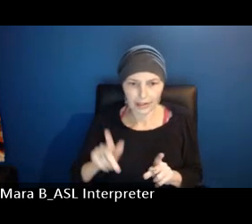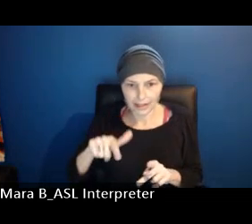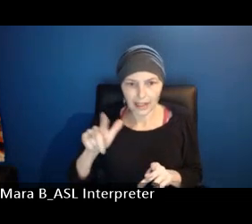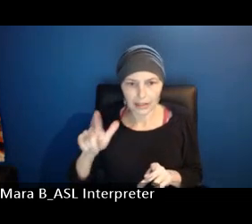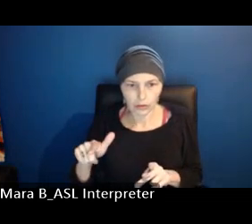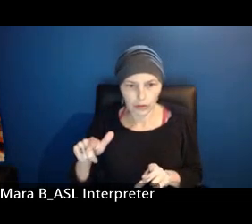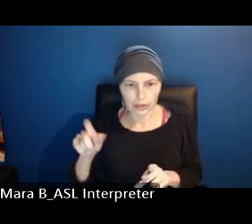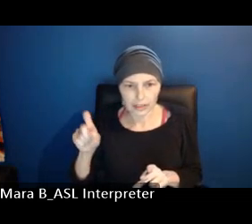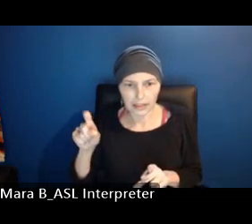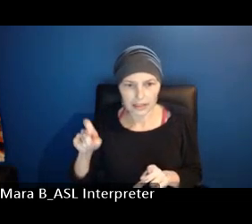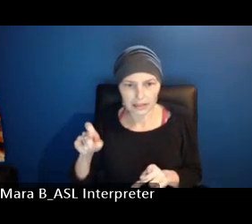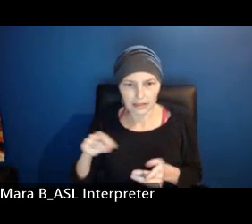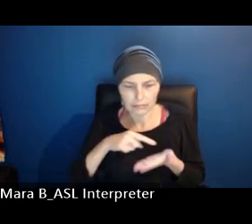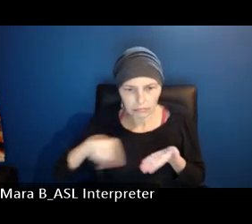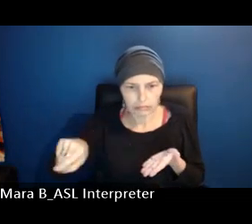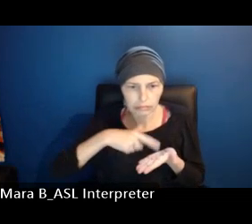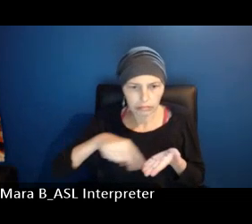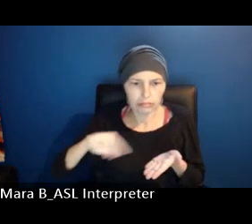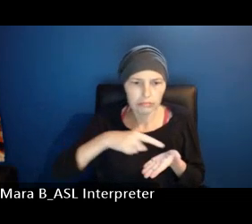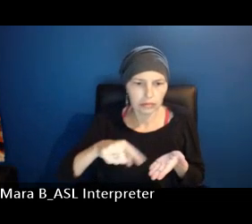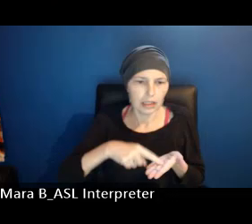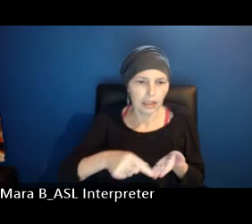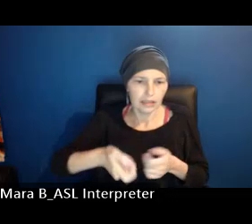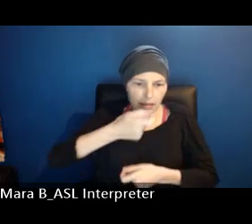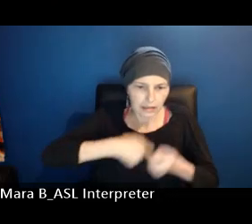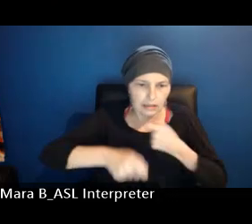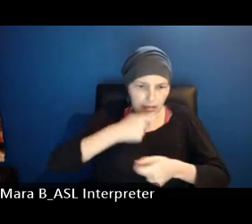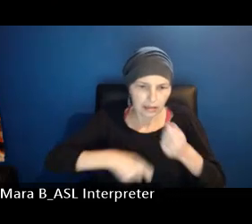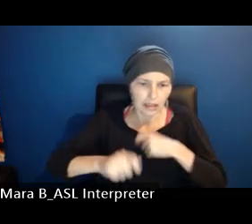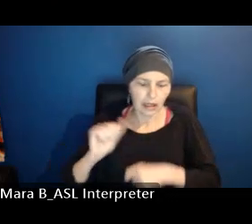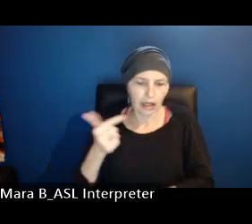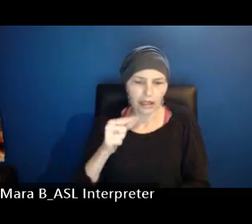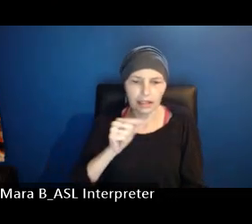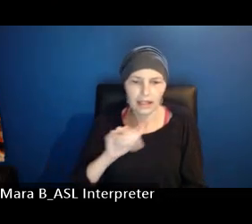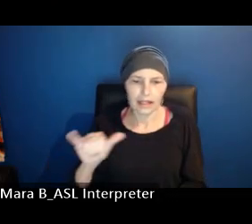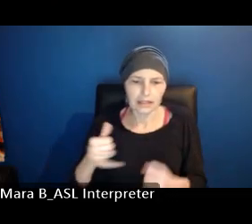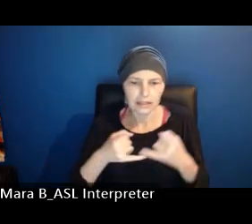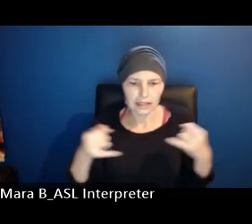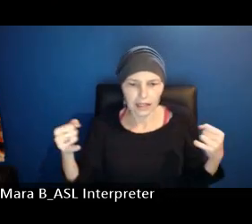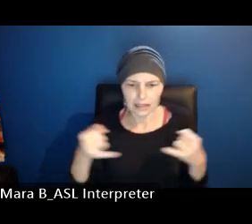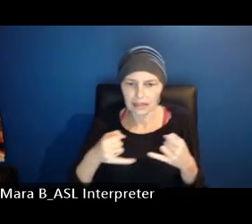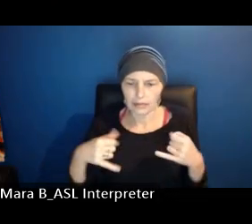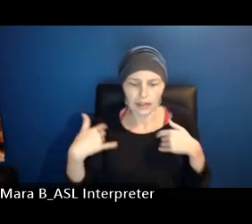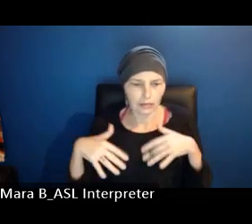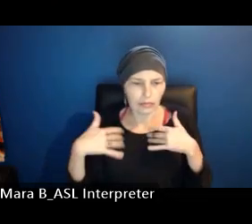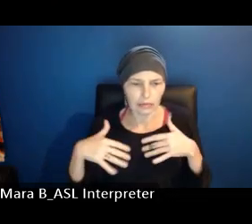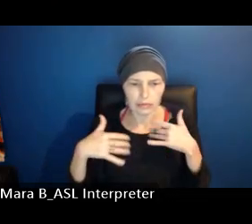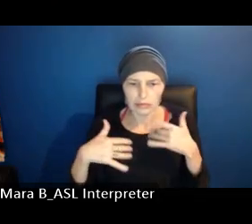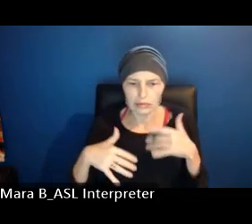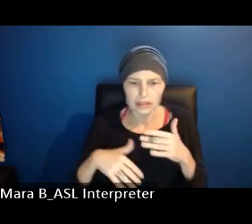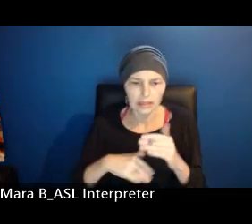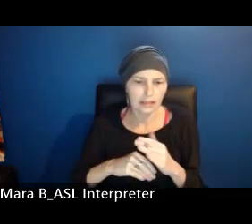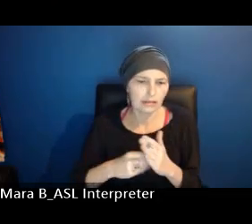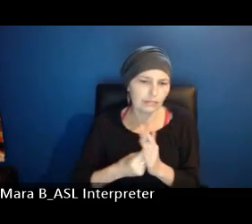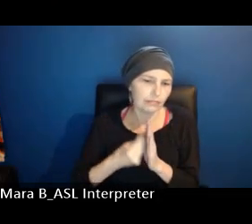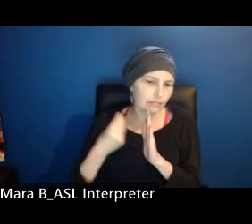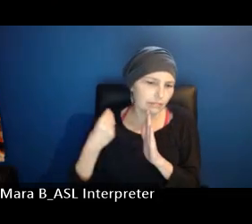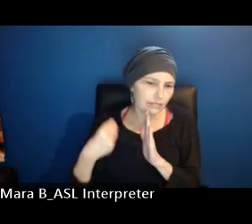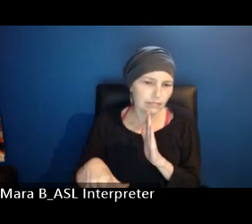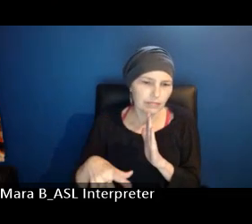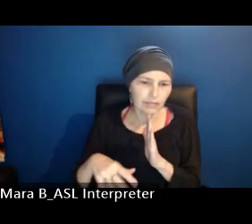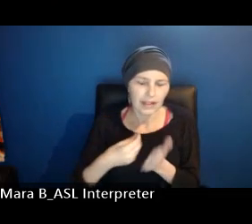all of the gas lines and implement new electric things and restaurants. It would just be totally exorbitant, and in the waste that's